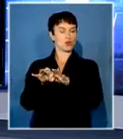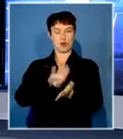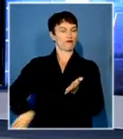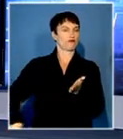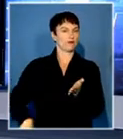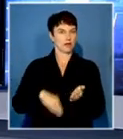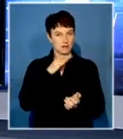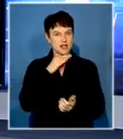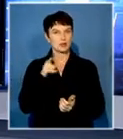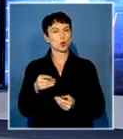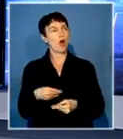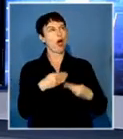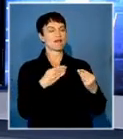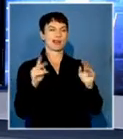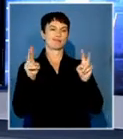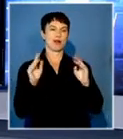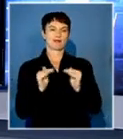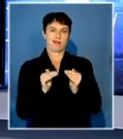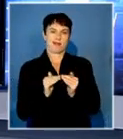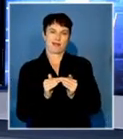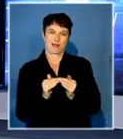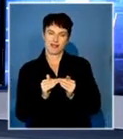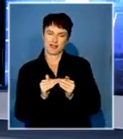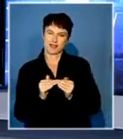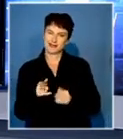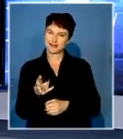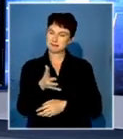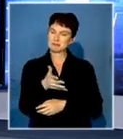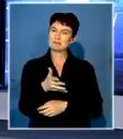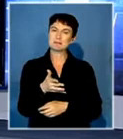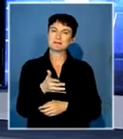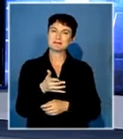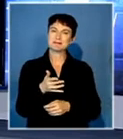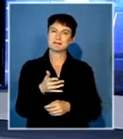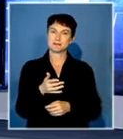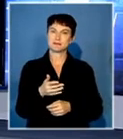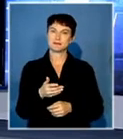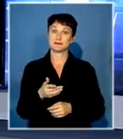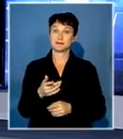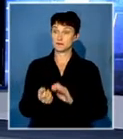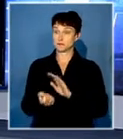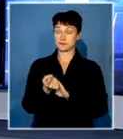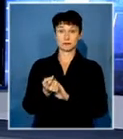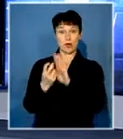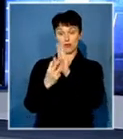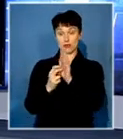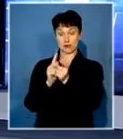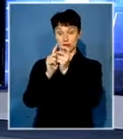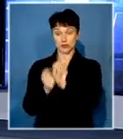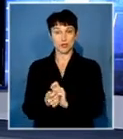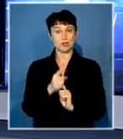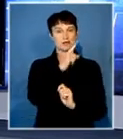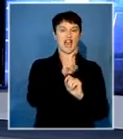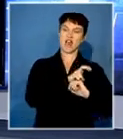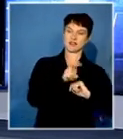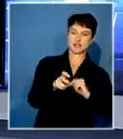something that's fair. It seems that there's no recourse if conditions change, if investors come